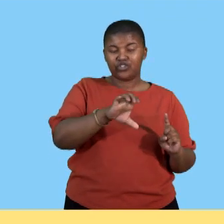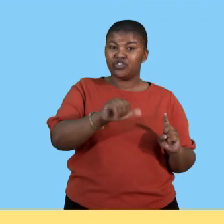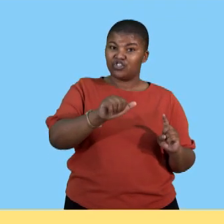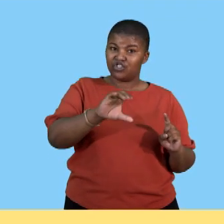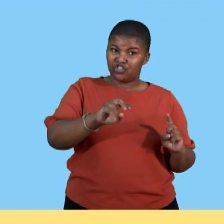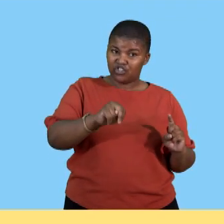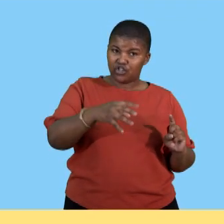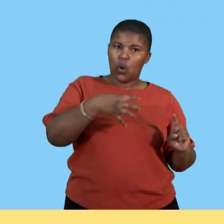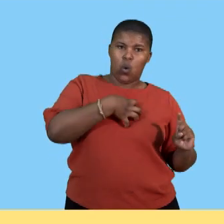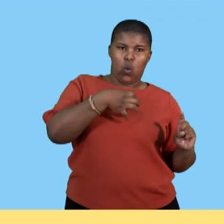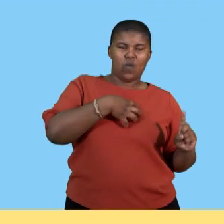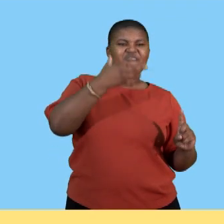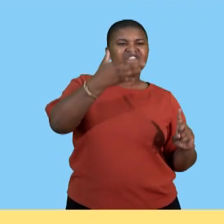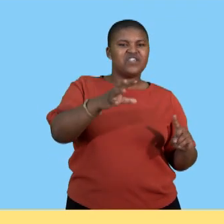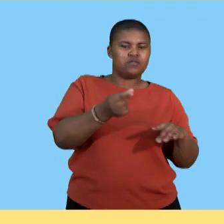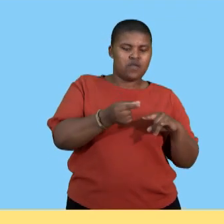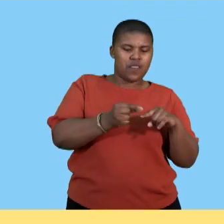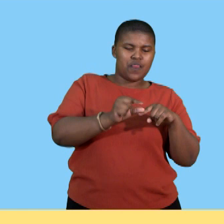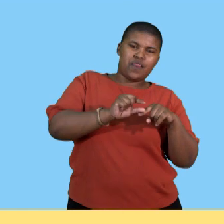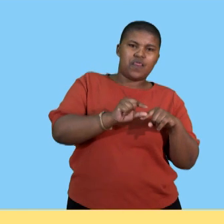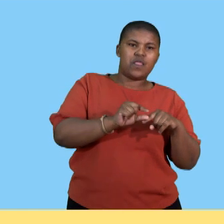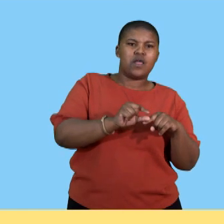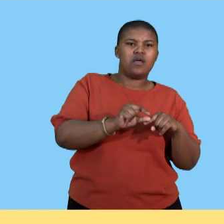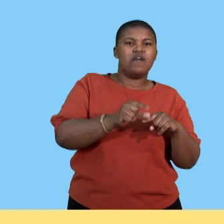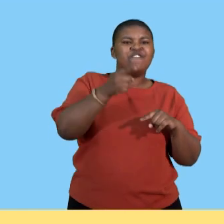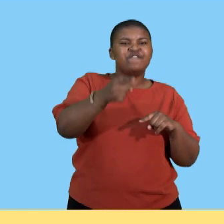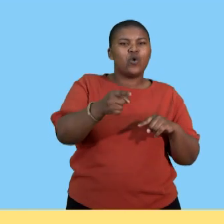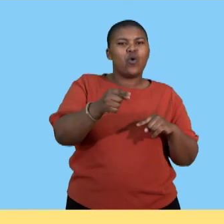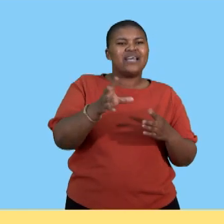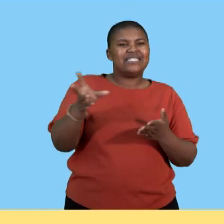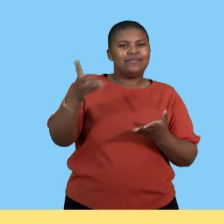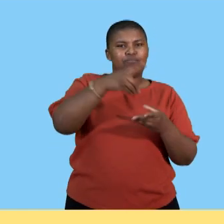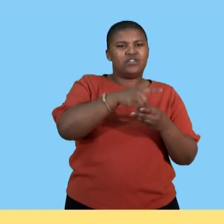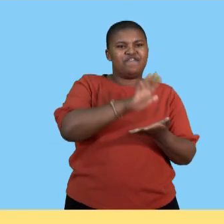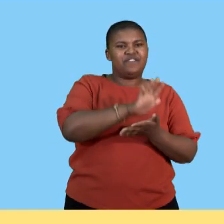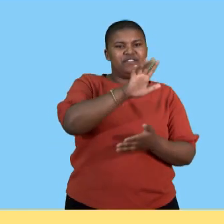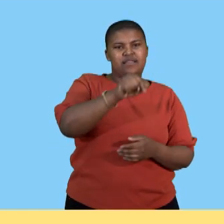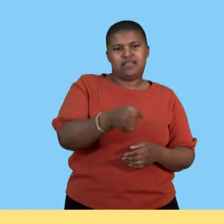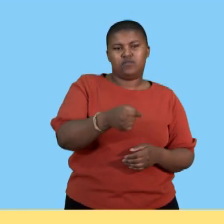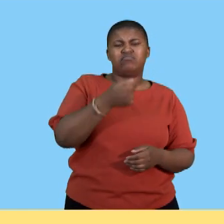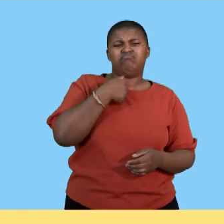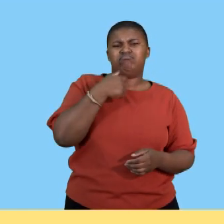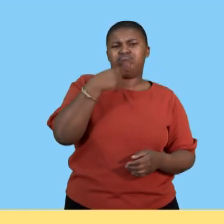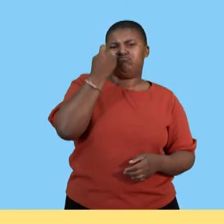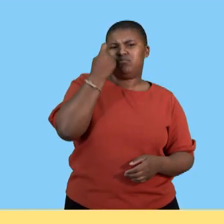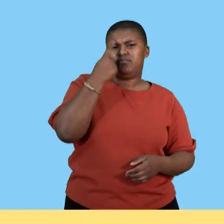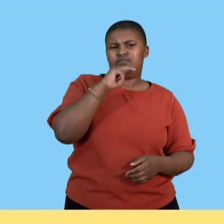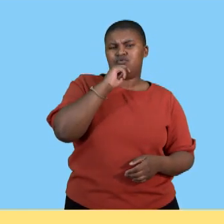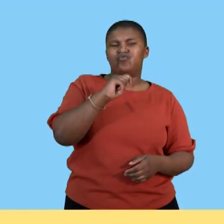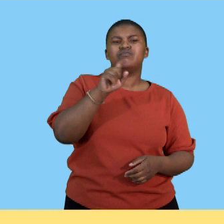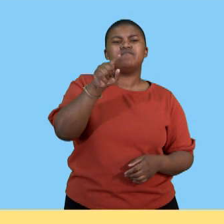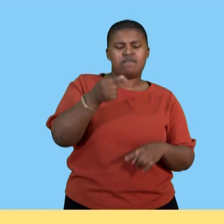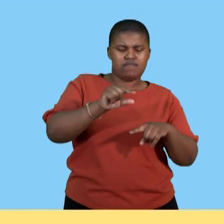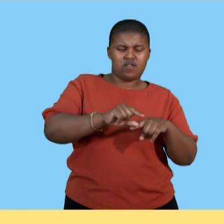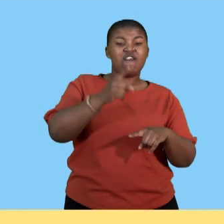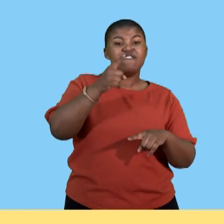deposit with 15,000. This was properly recorded, provide for outstanding interest on fixed deposit. We understand that our interest